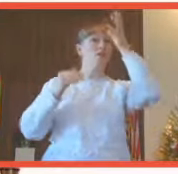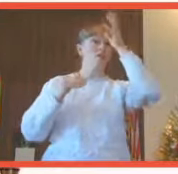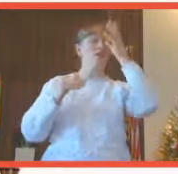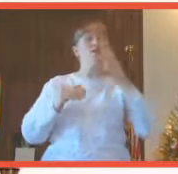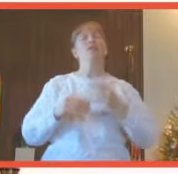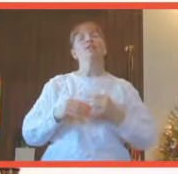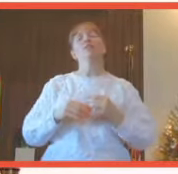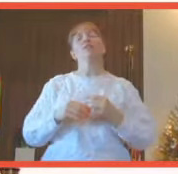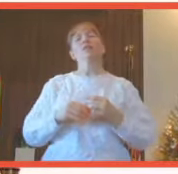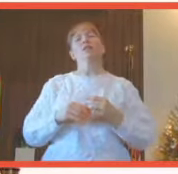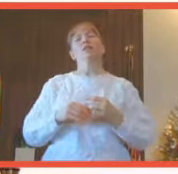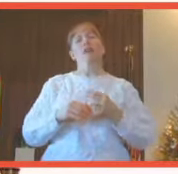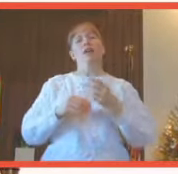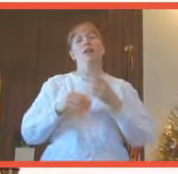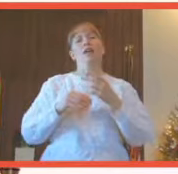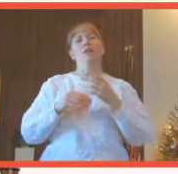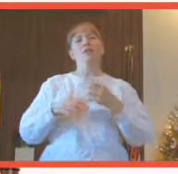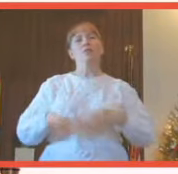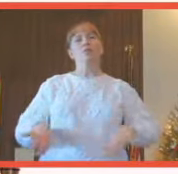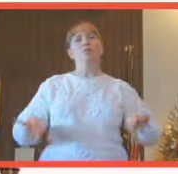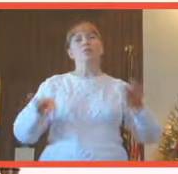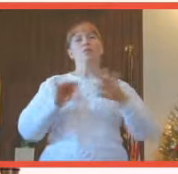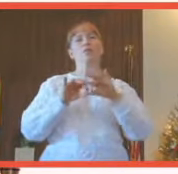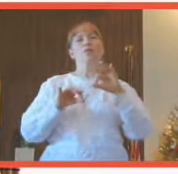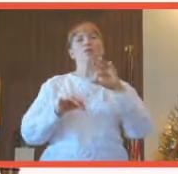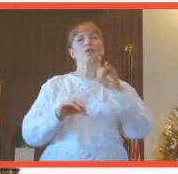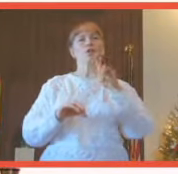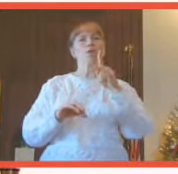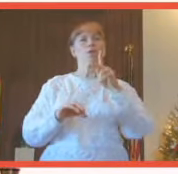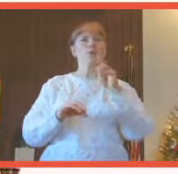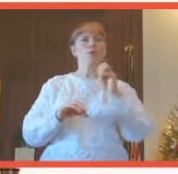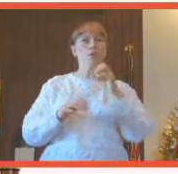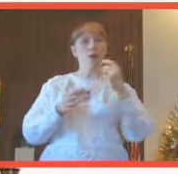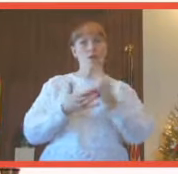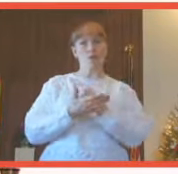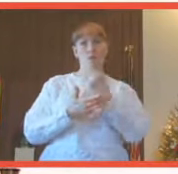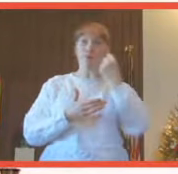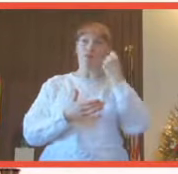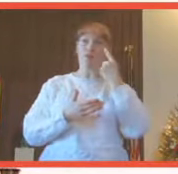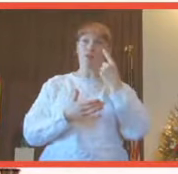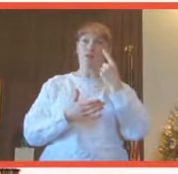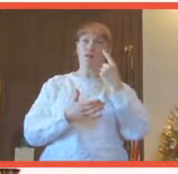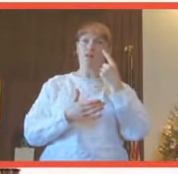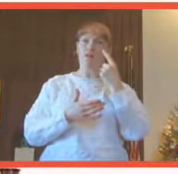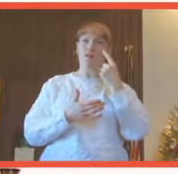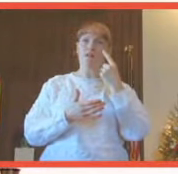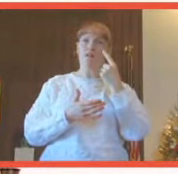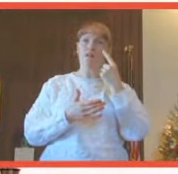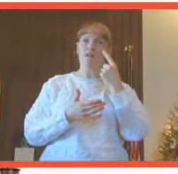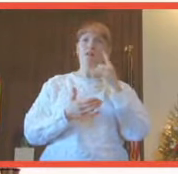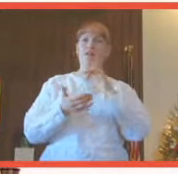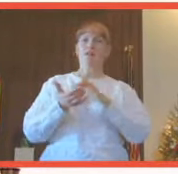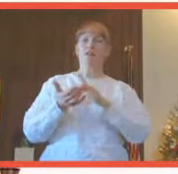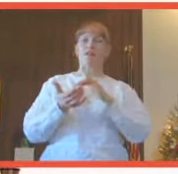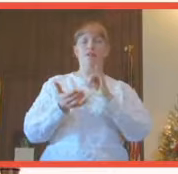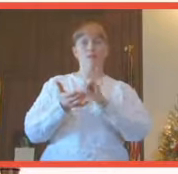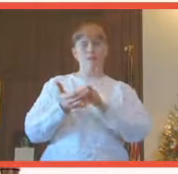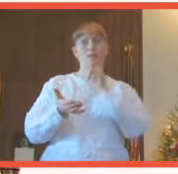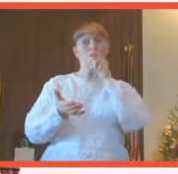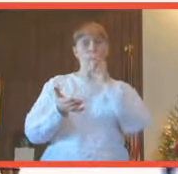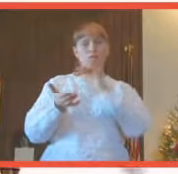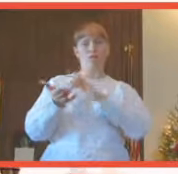And it's important in Luke's gospel to understand that that's who Jesus is connected to,